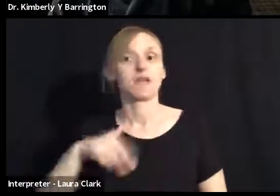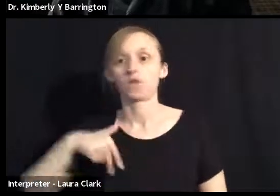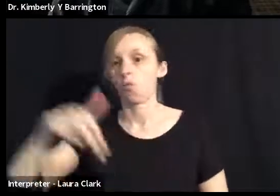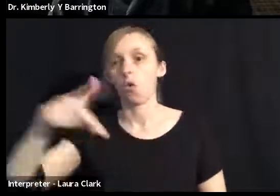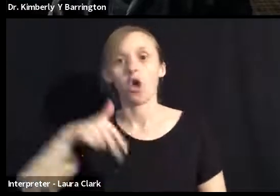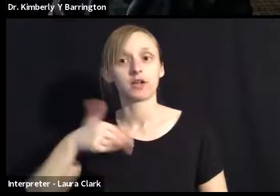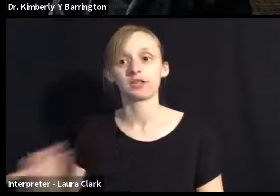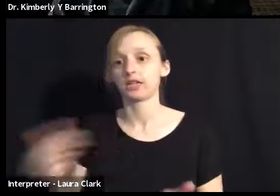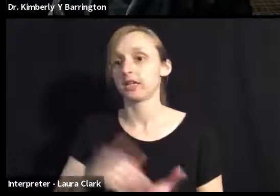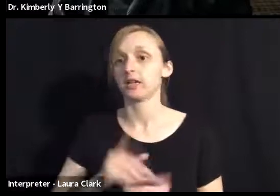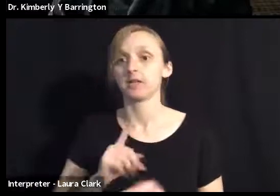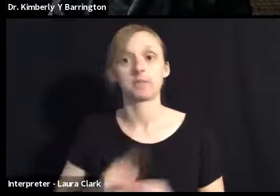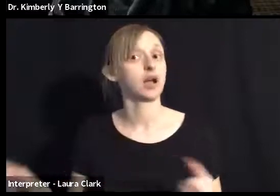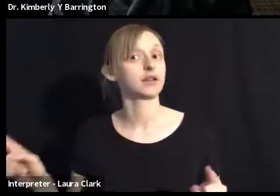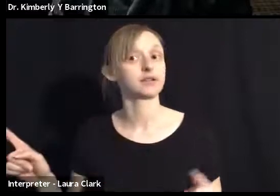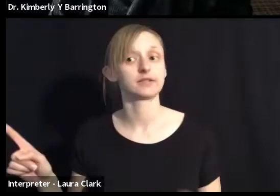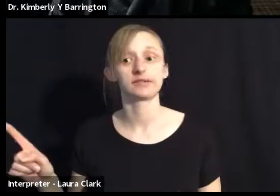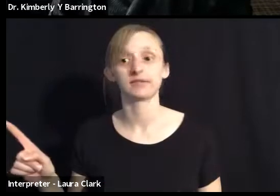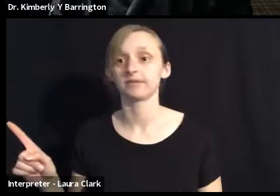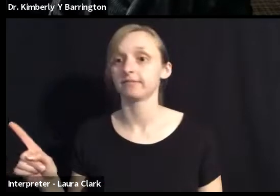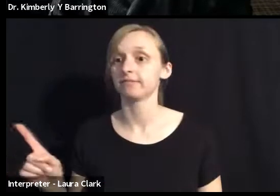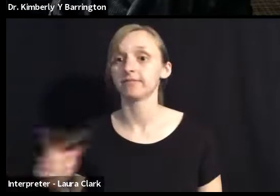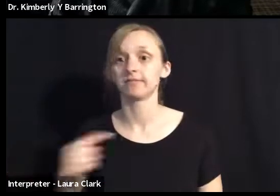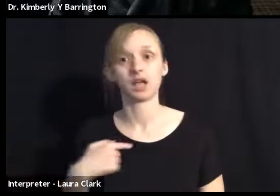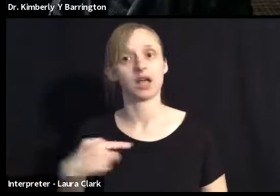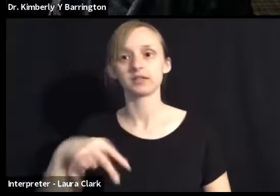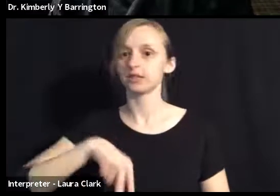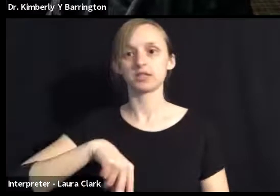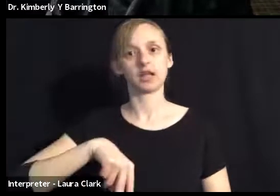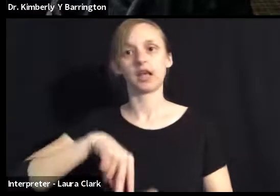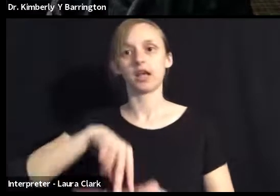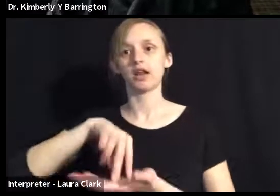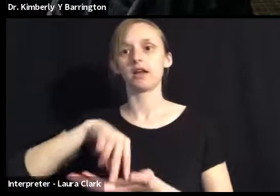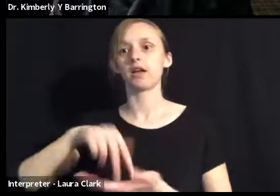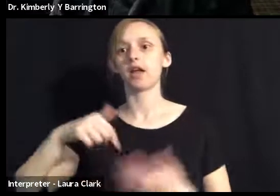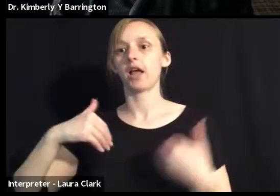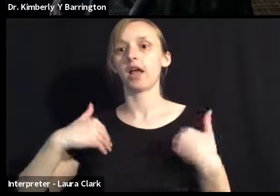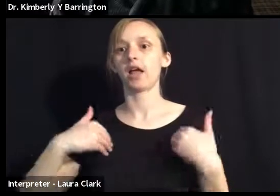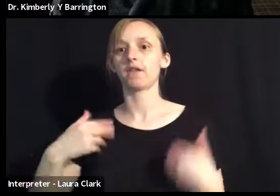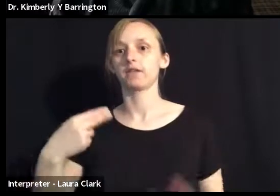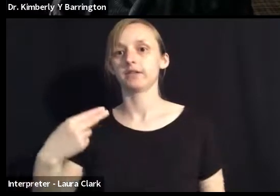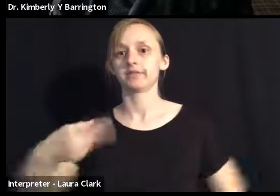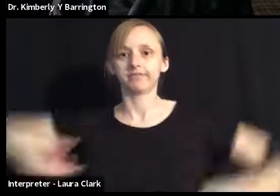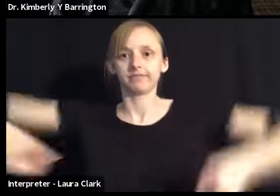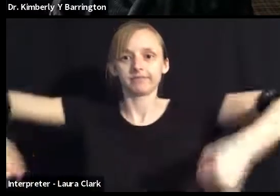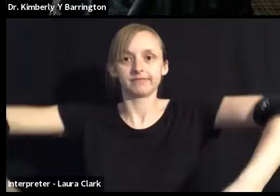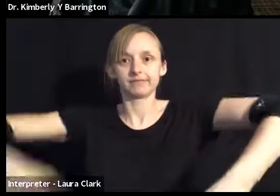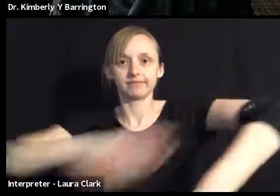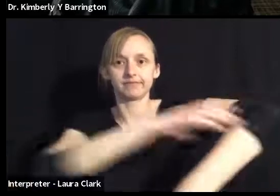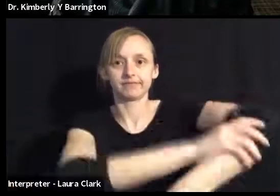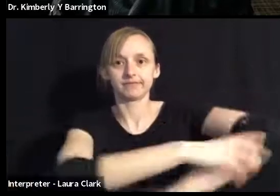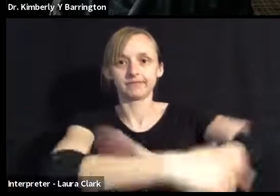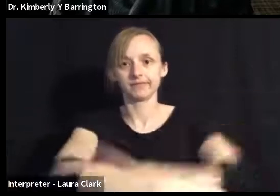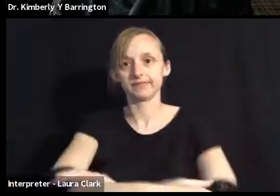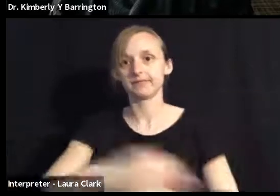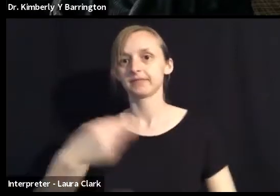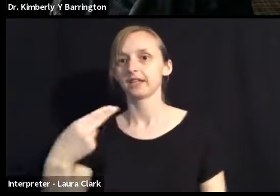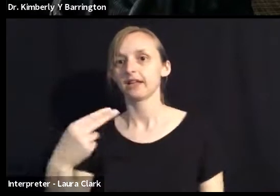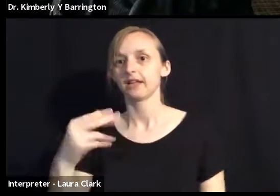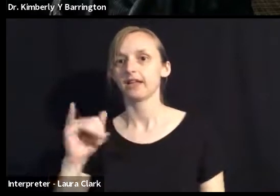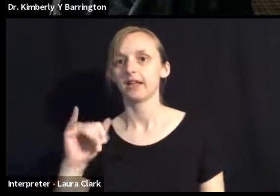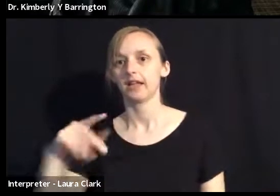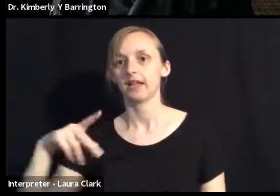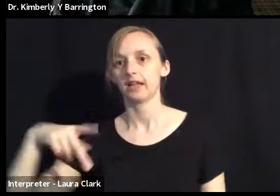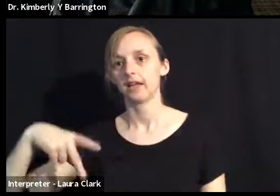And I'm telling you, I stand up. I have HKFOs. It's hip, knee, and foot orthotics. I'm